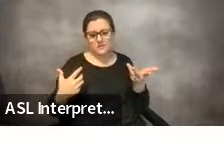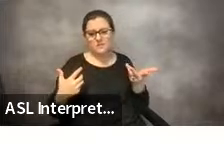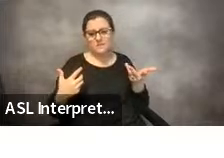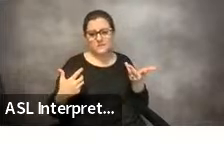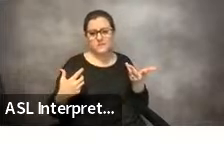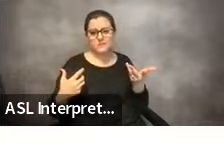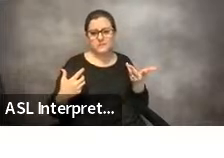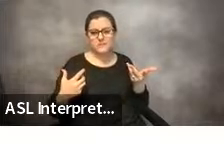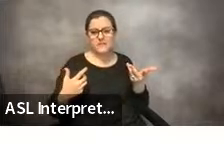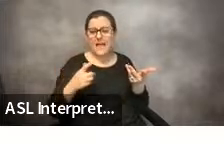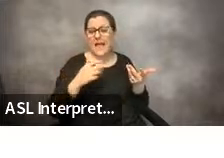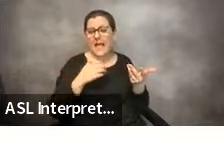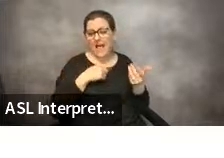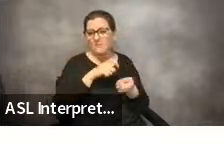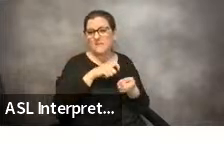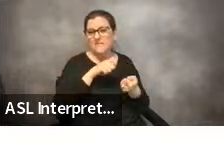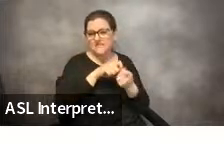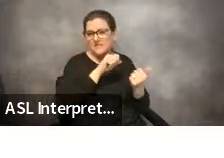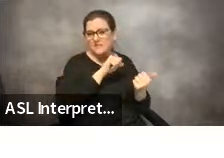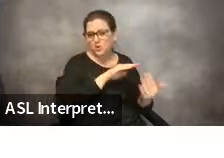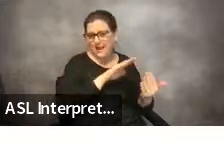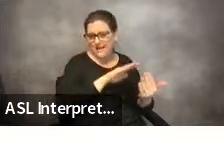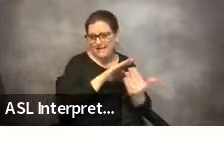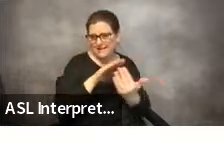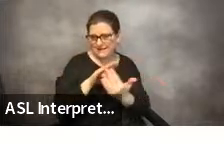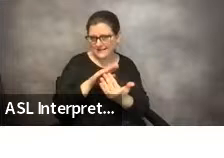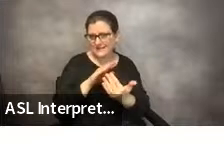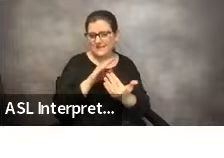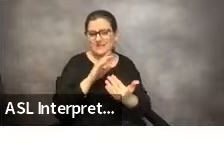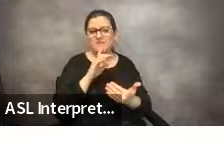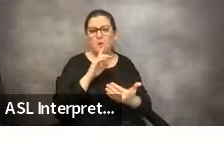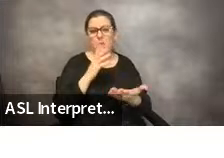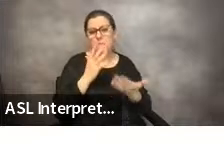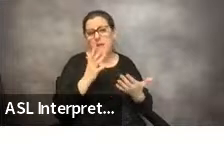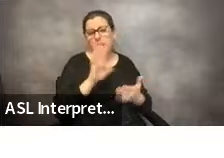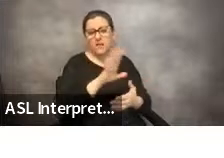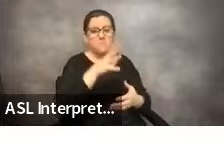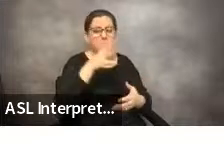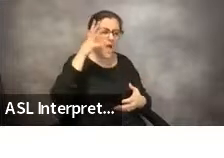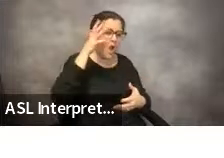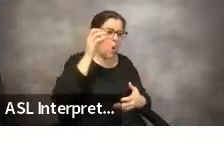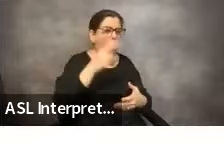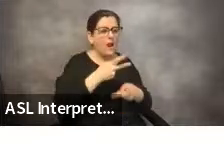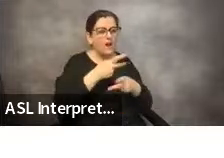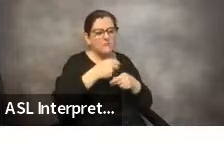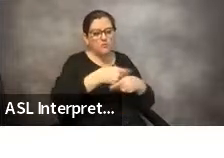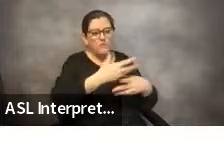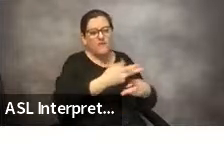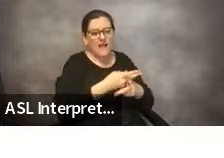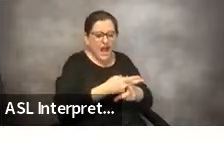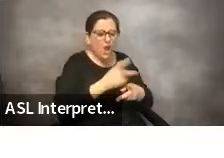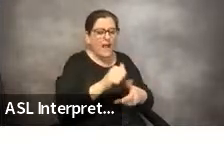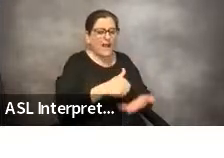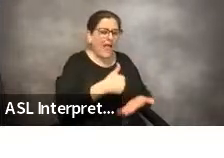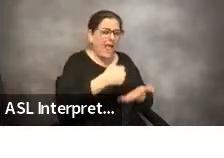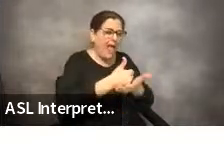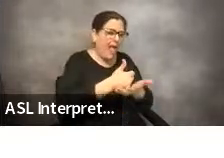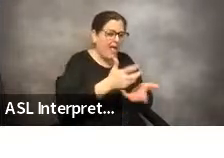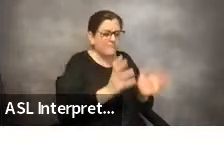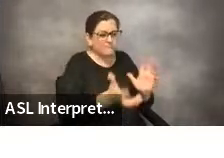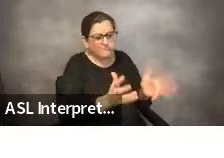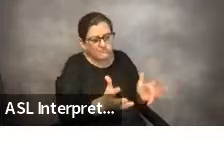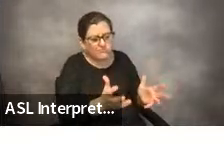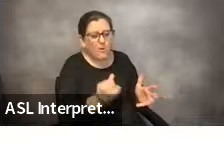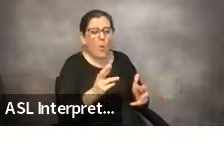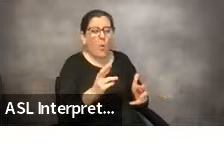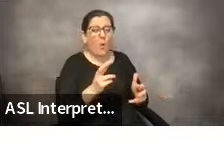there are strategies we can do with getting help with a caregiver that they know and are comfortable with. We can come back